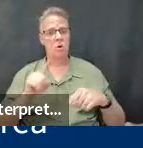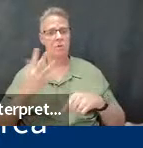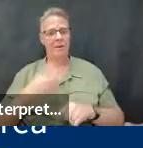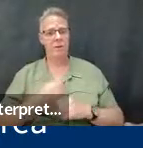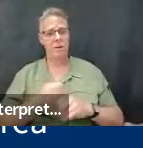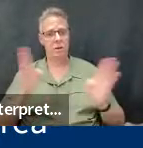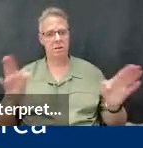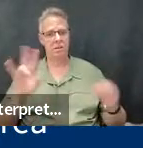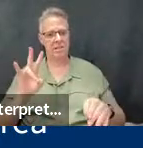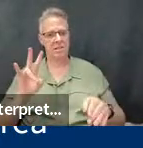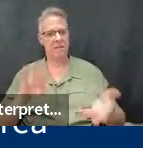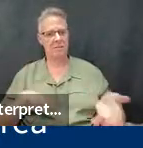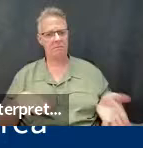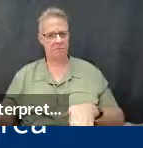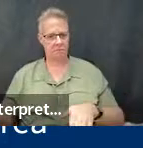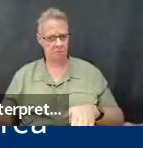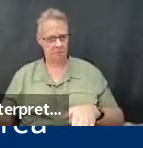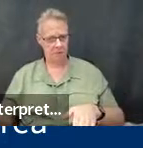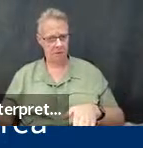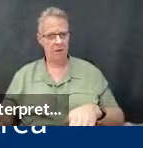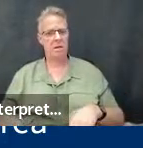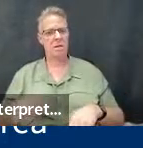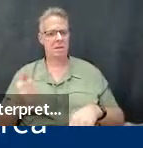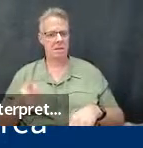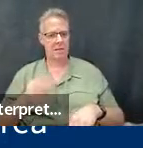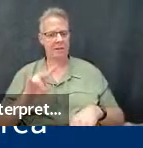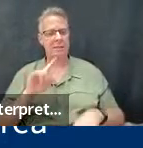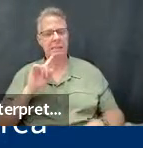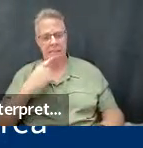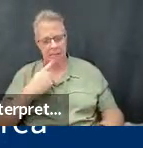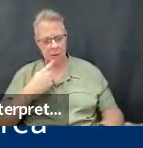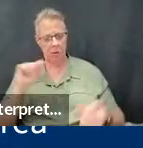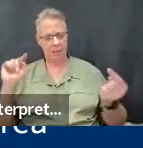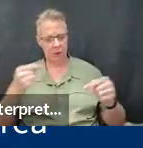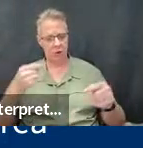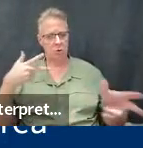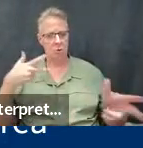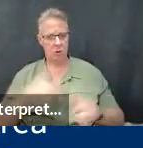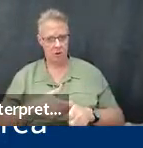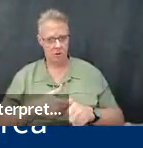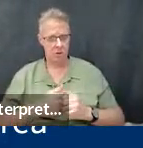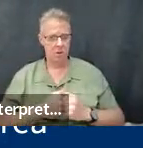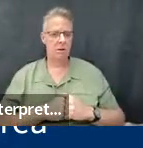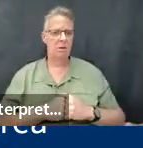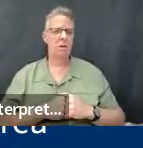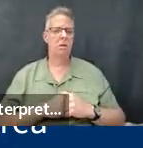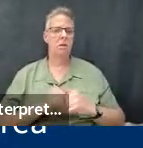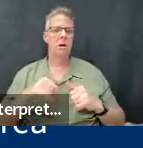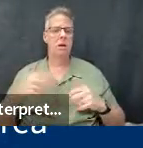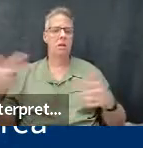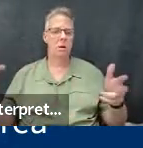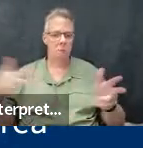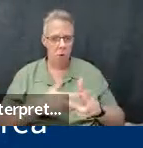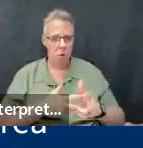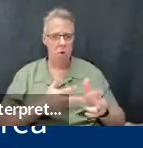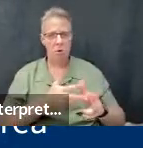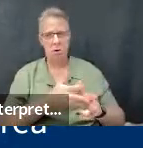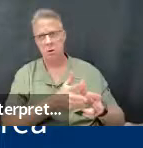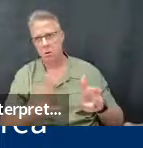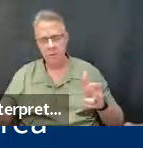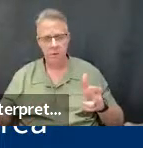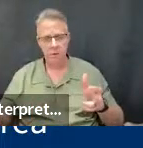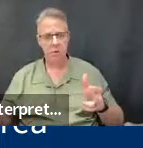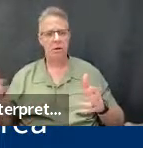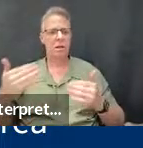we had 7 fatal crashes and 17 serious injury crashes. The short merging, diverging, weaving areas,